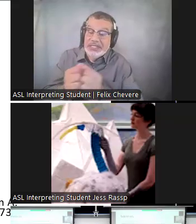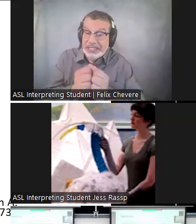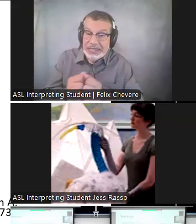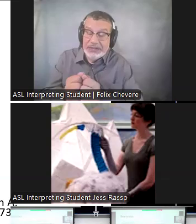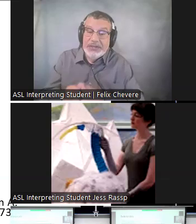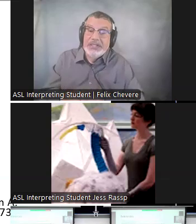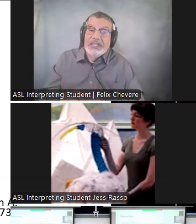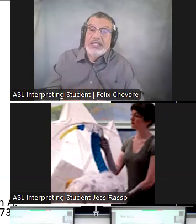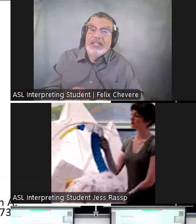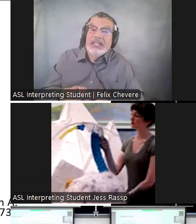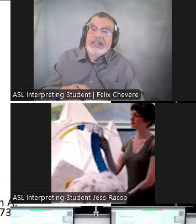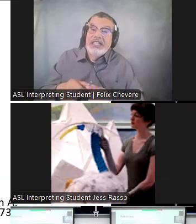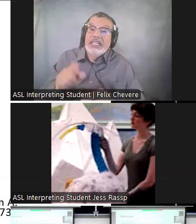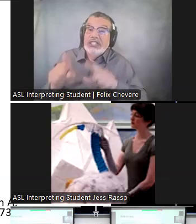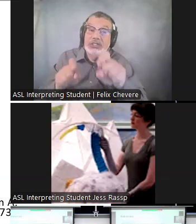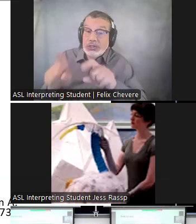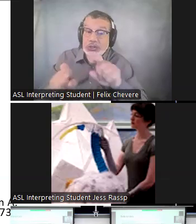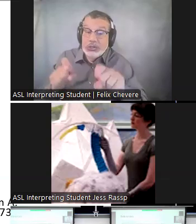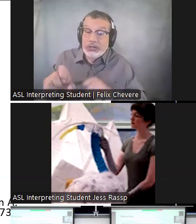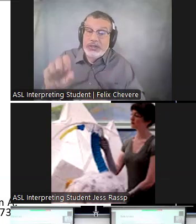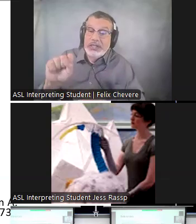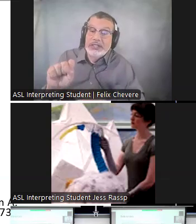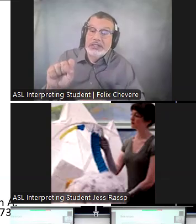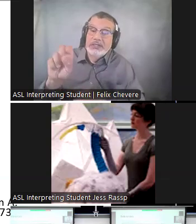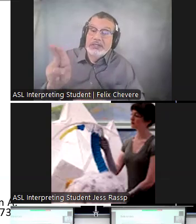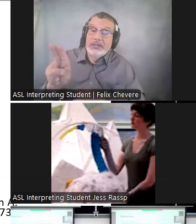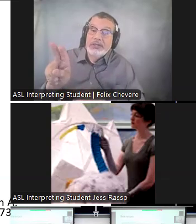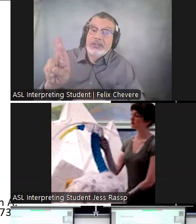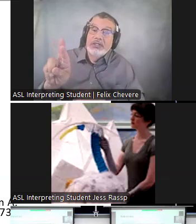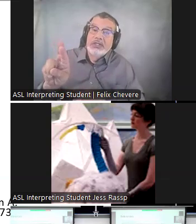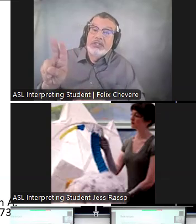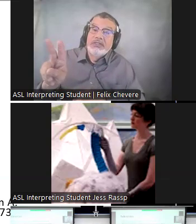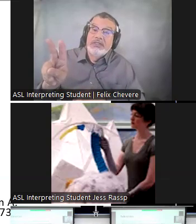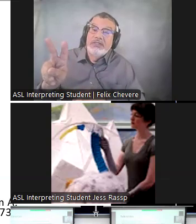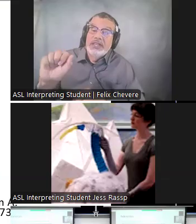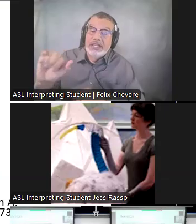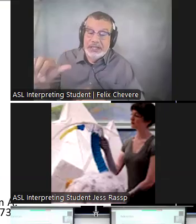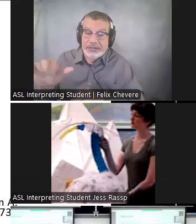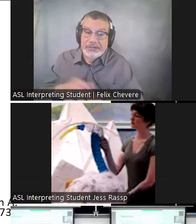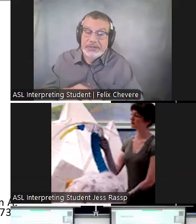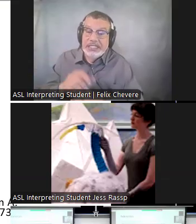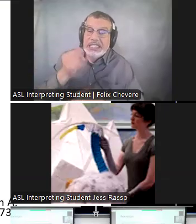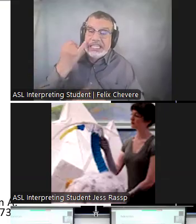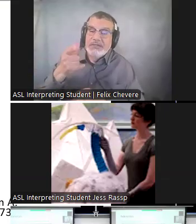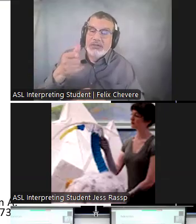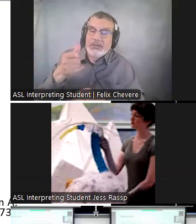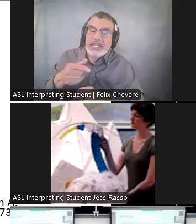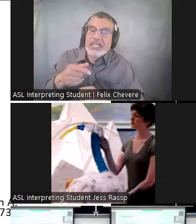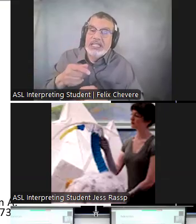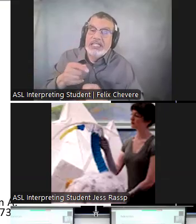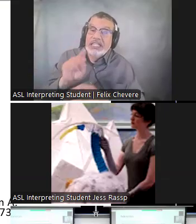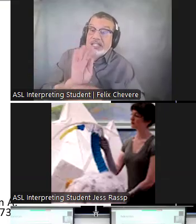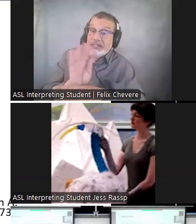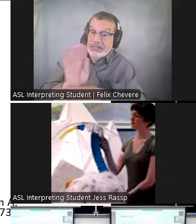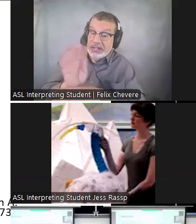event. Thank you so much, and let us know if you need anything, if you want the presentation or the recording of this event, just email me